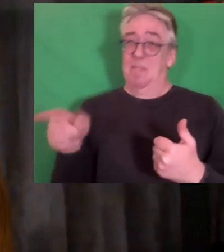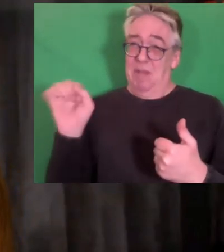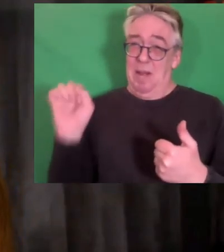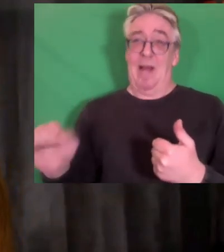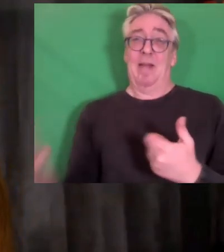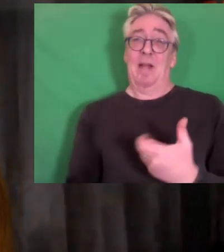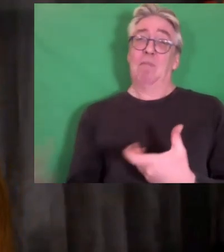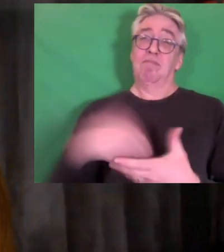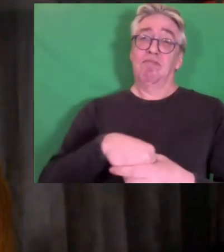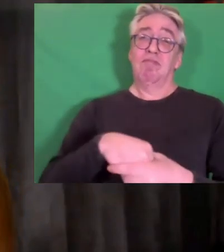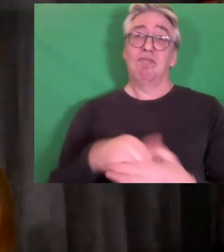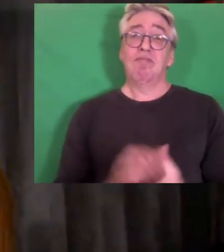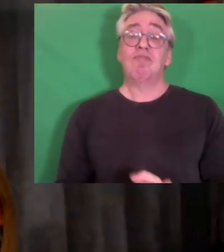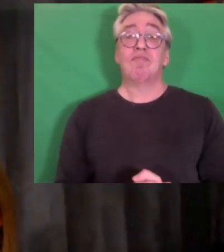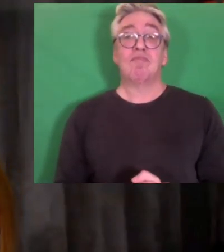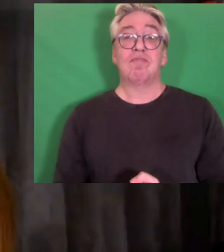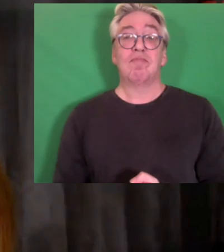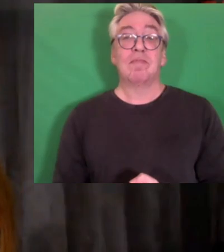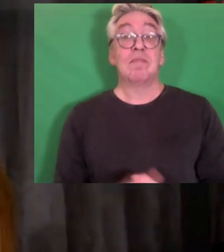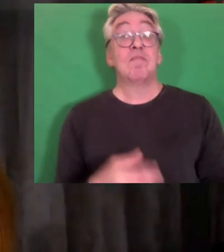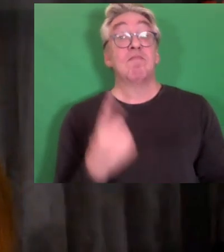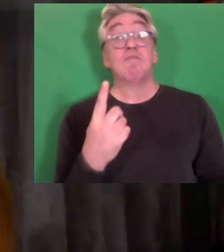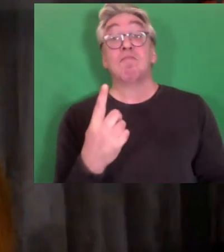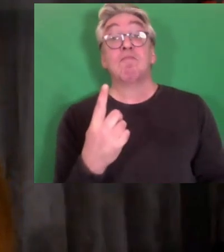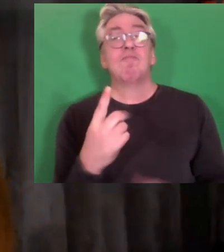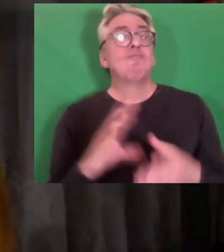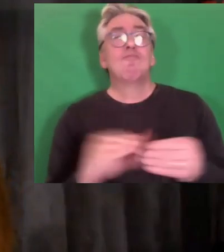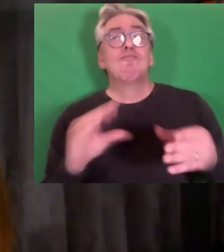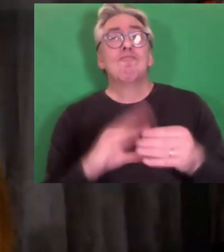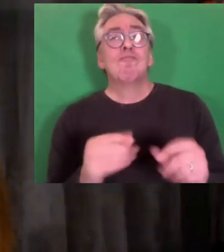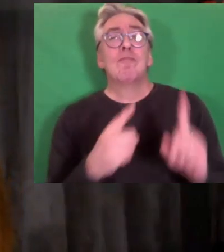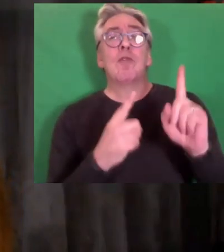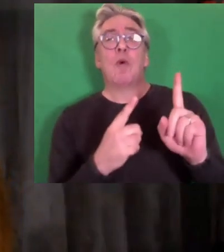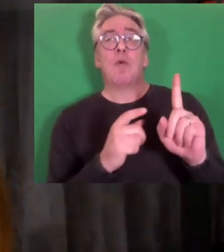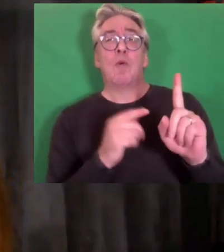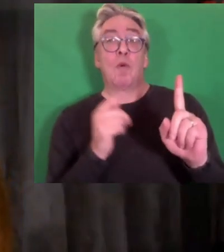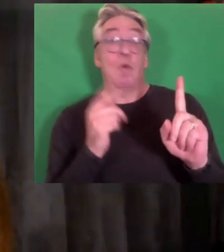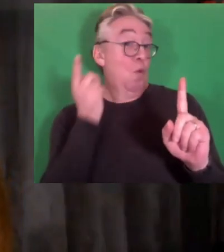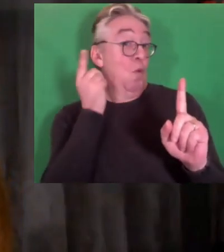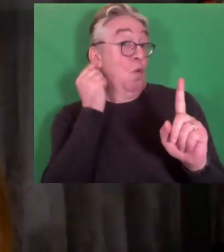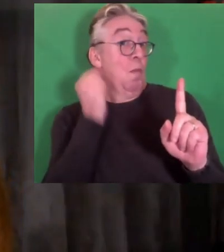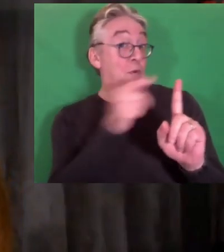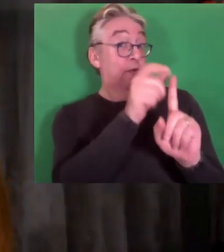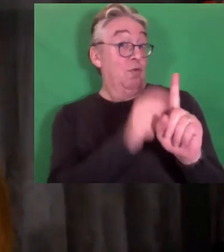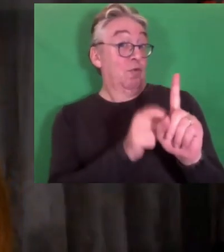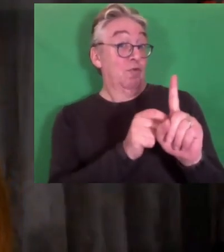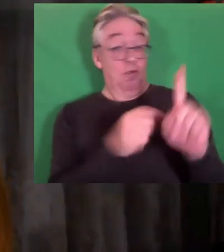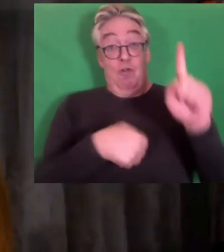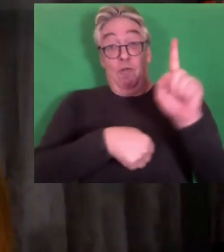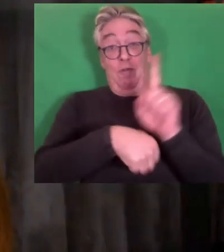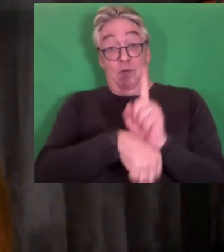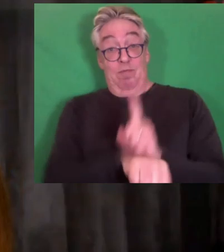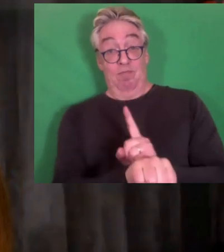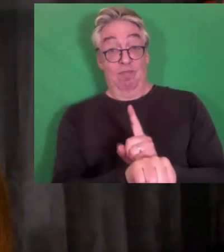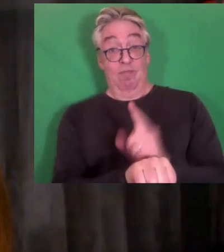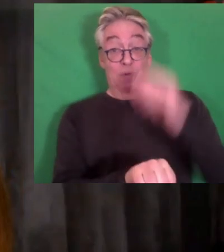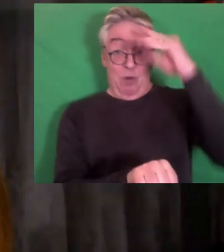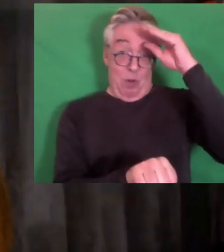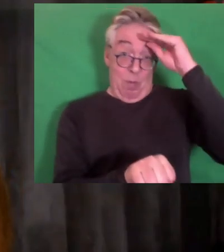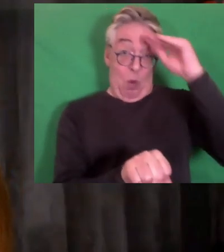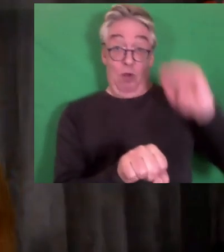mother. She had a boy. Yeah. She actually texted us in the Twitter